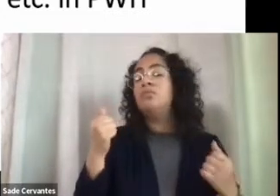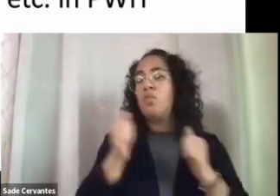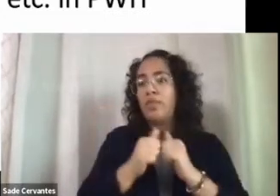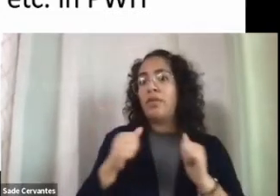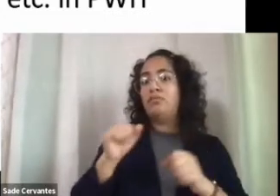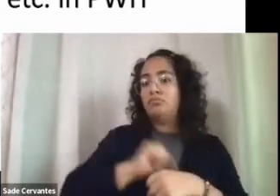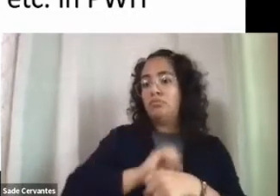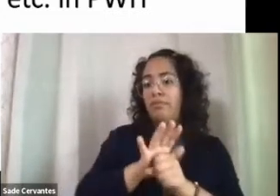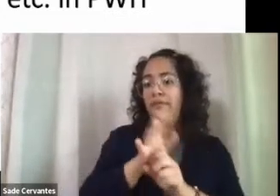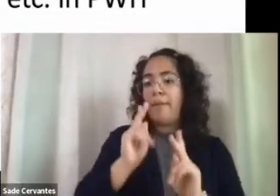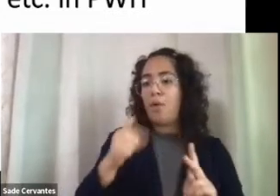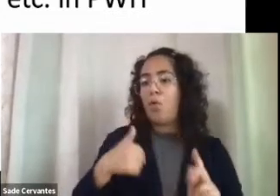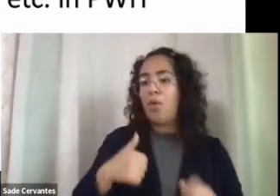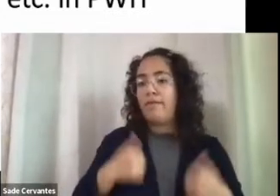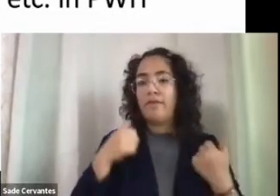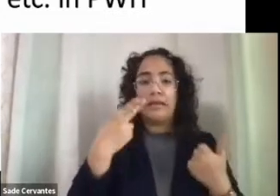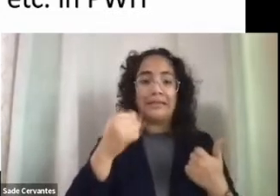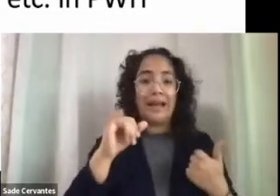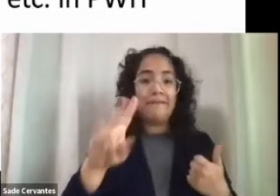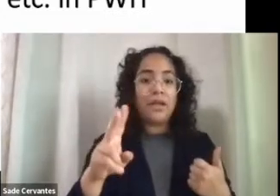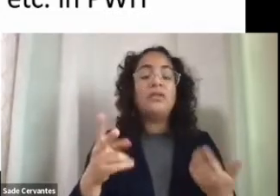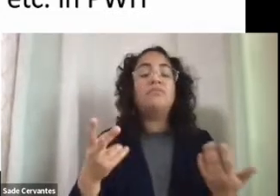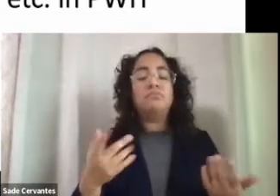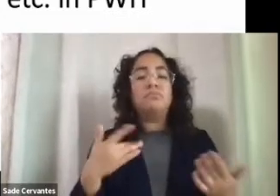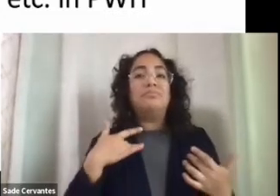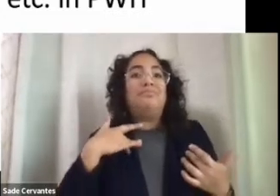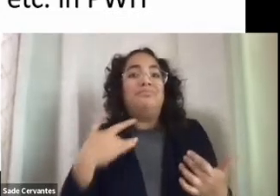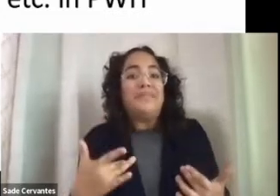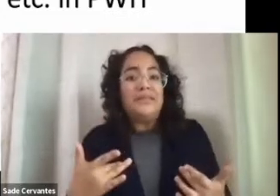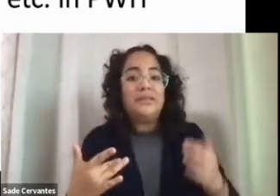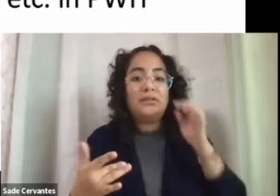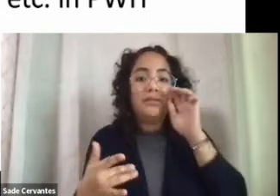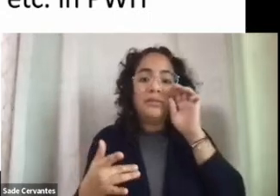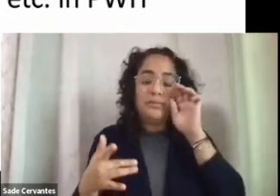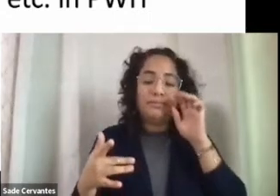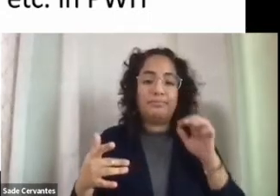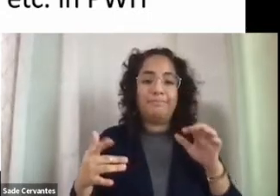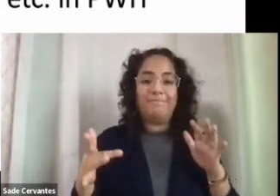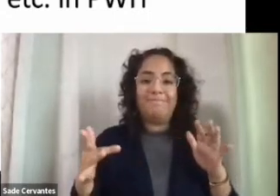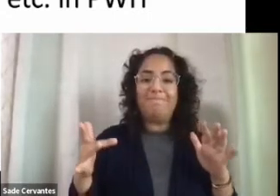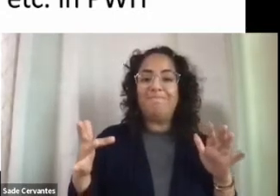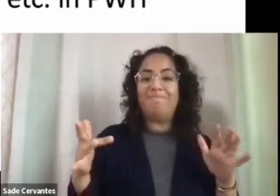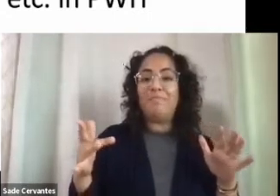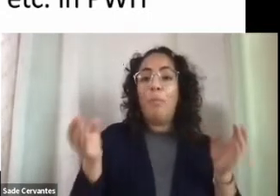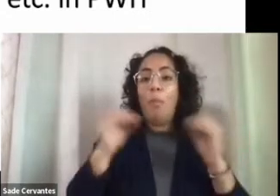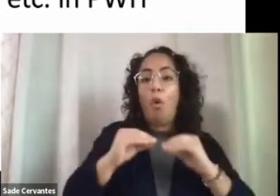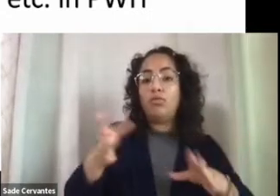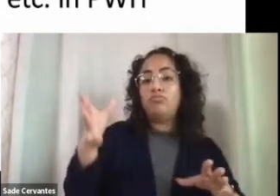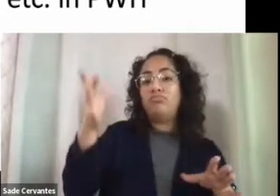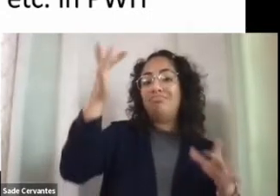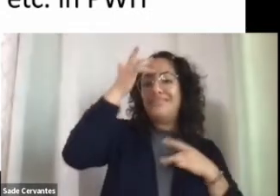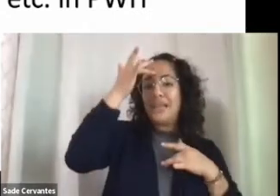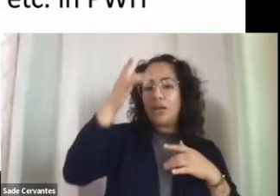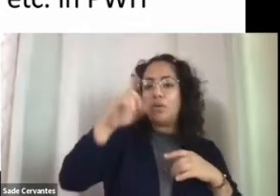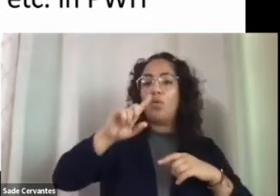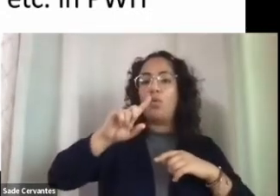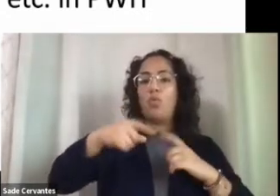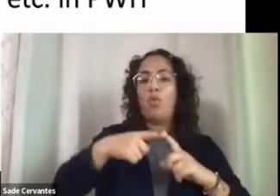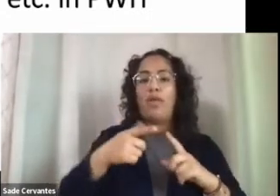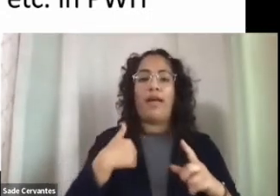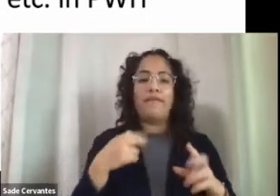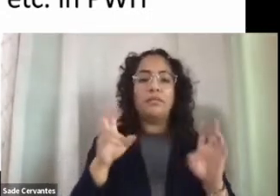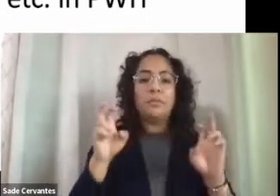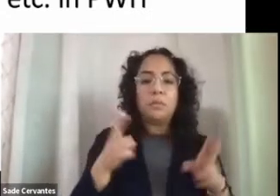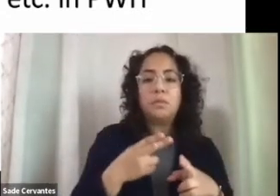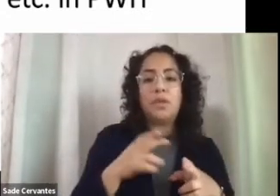people who are living with HIV tend to be at least slightly sicker during the acute infection. And we know that